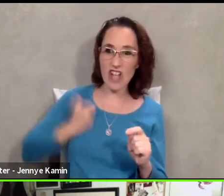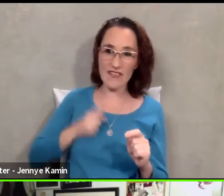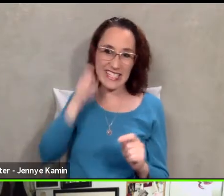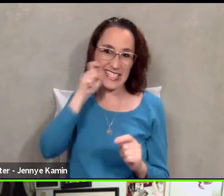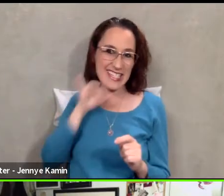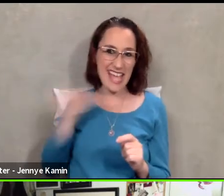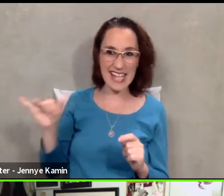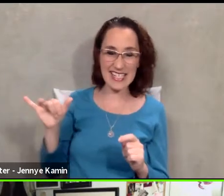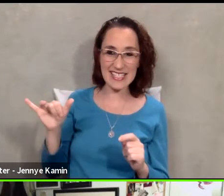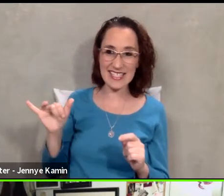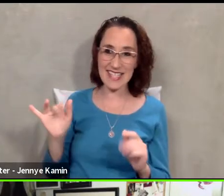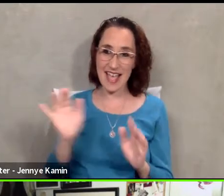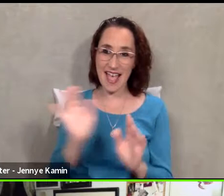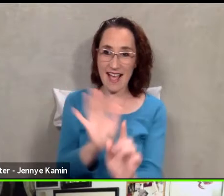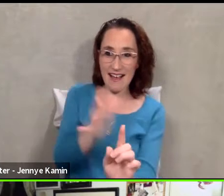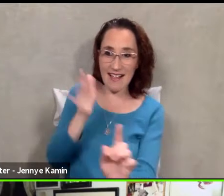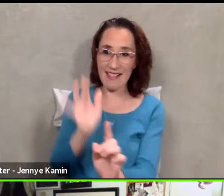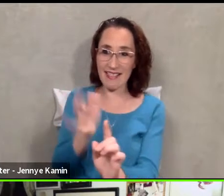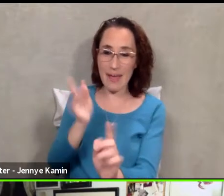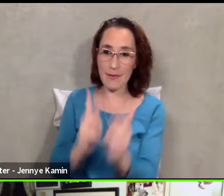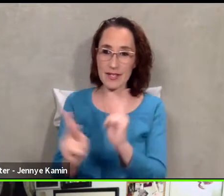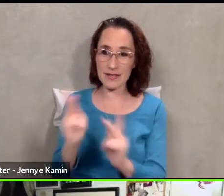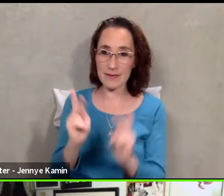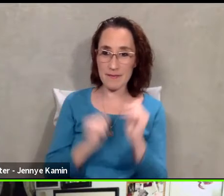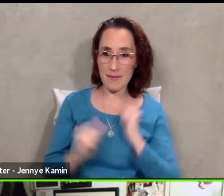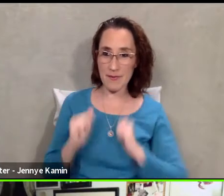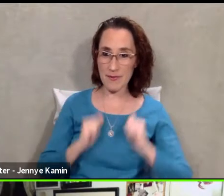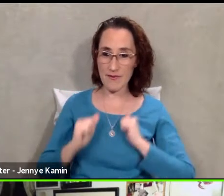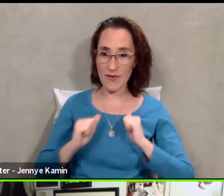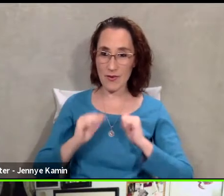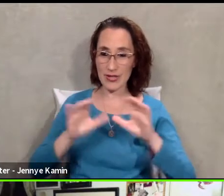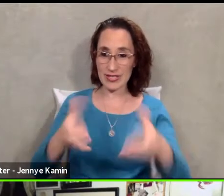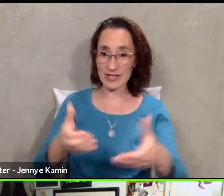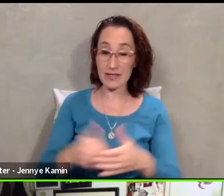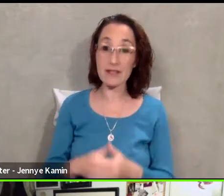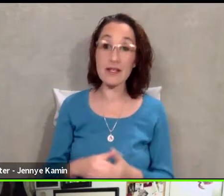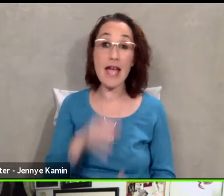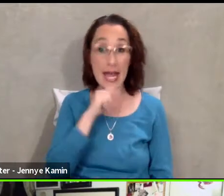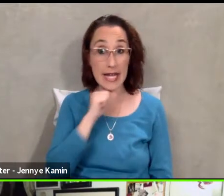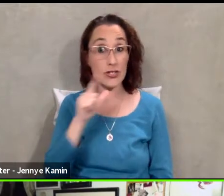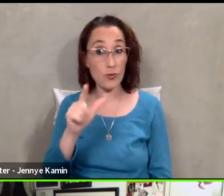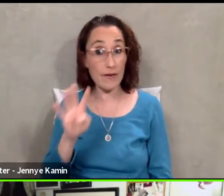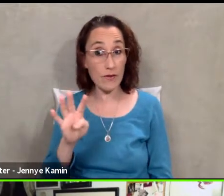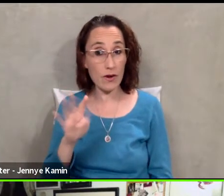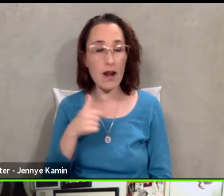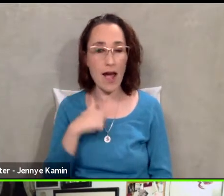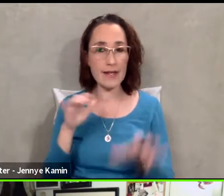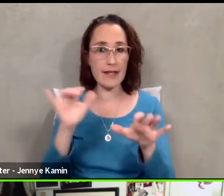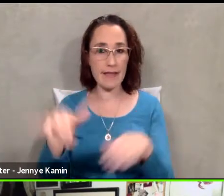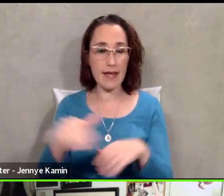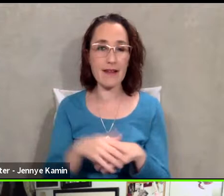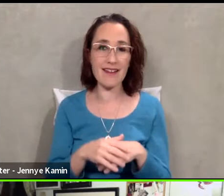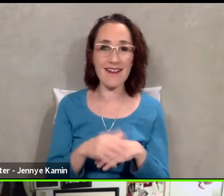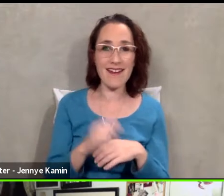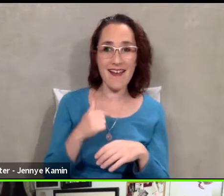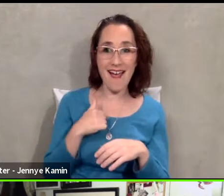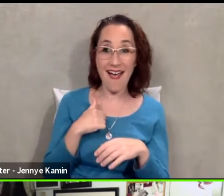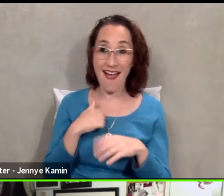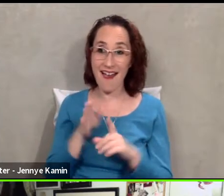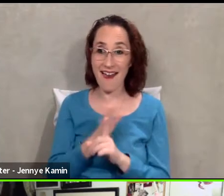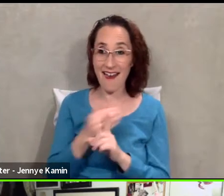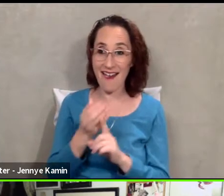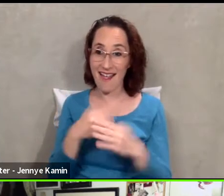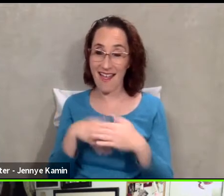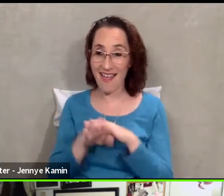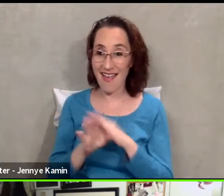glamorous people that were performing there. That's all I wanted to do. And when I was 24, I was able to do that. I talked my way into a very fancy nightclub,